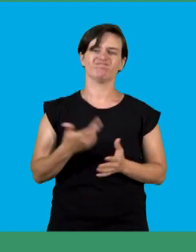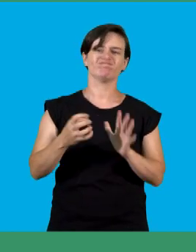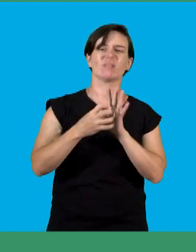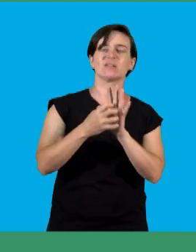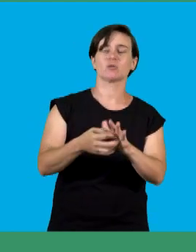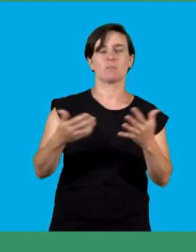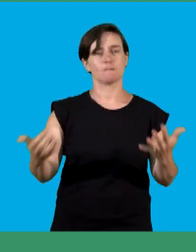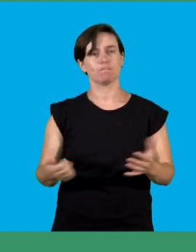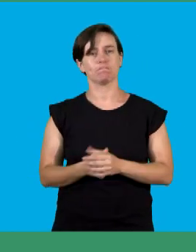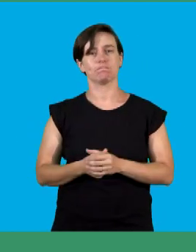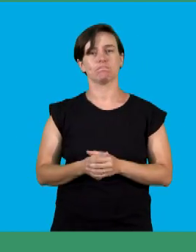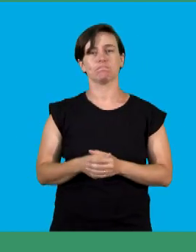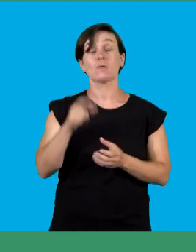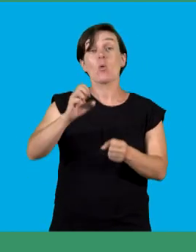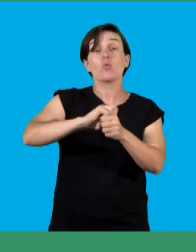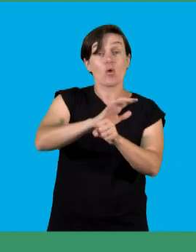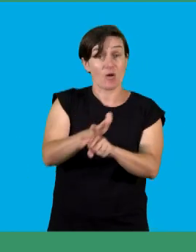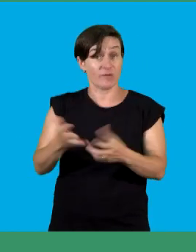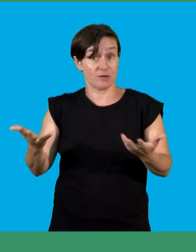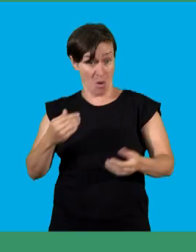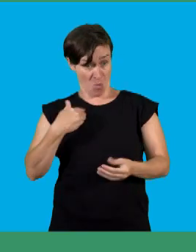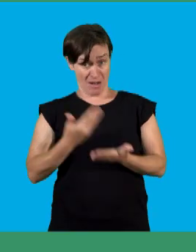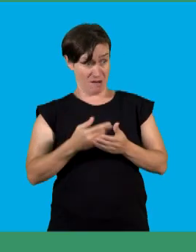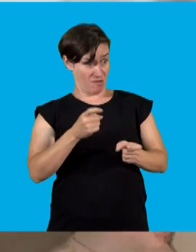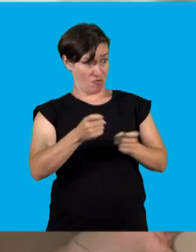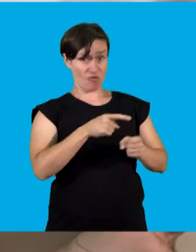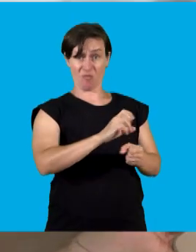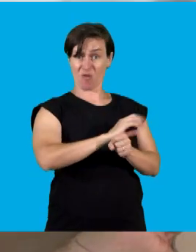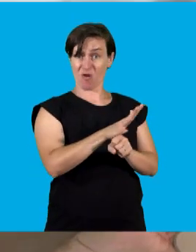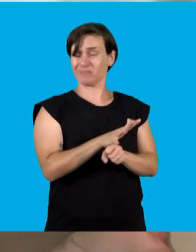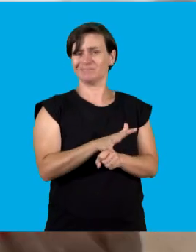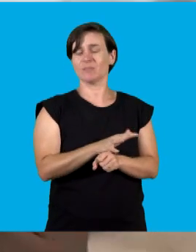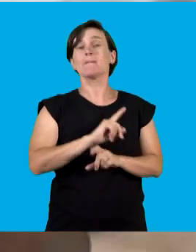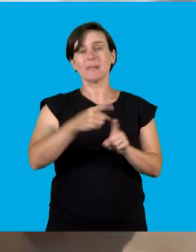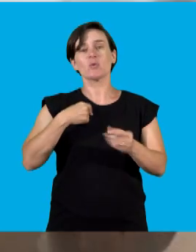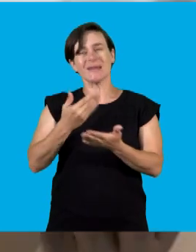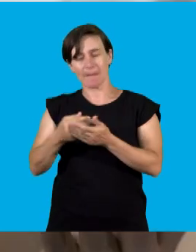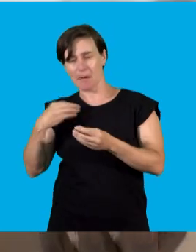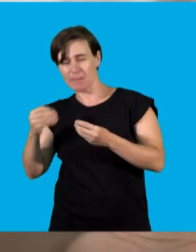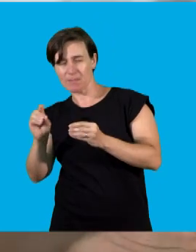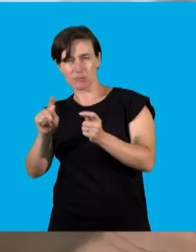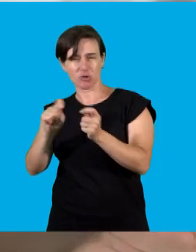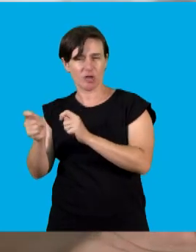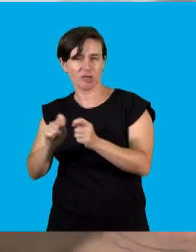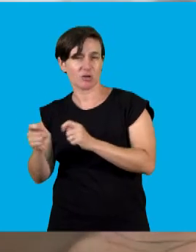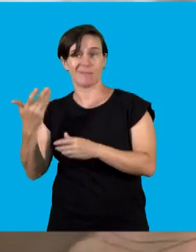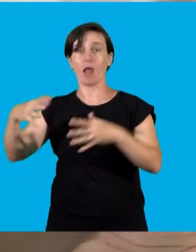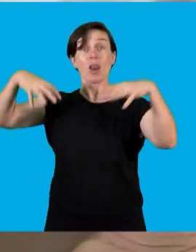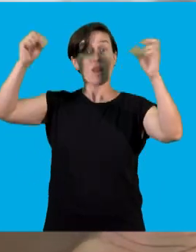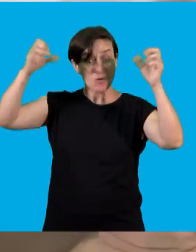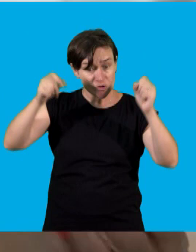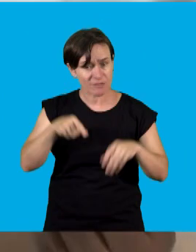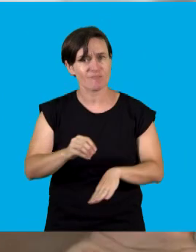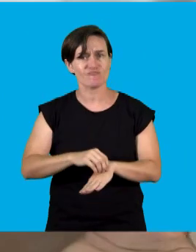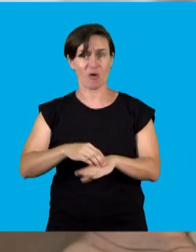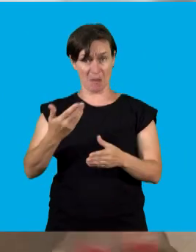you're talking about COVID-19. You've got no control over it, but you can do something about it. You've got load shedding, which is also a social